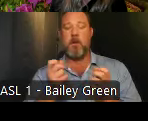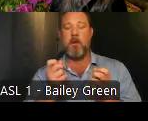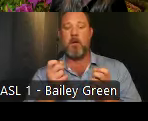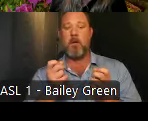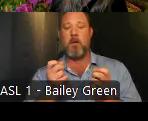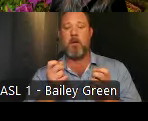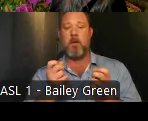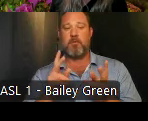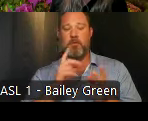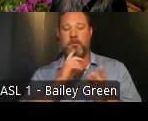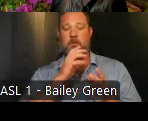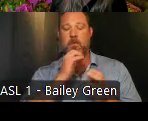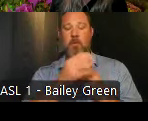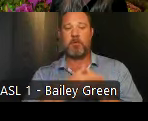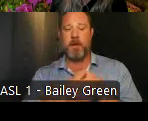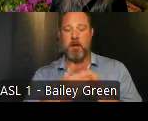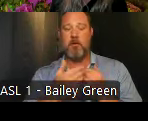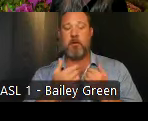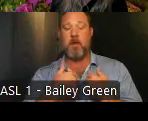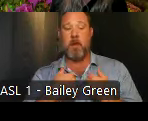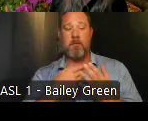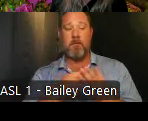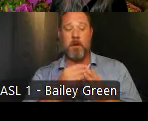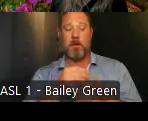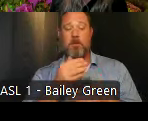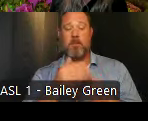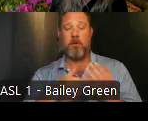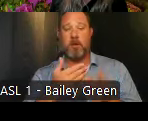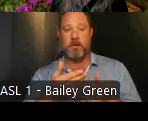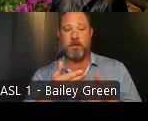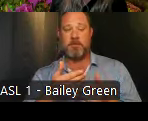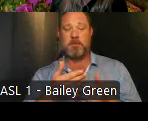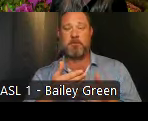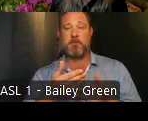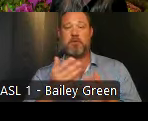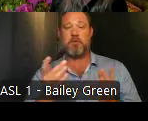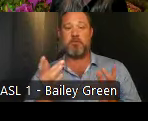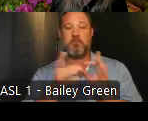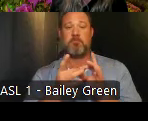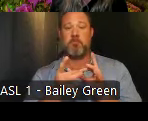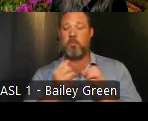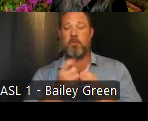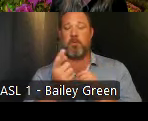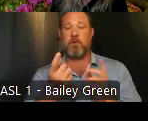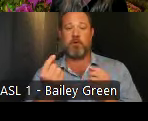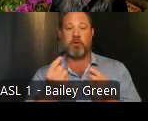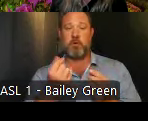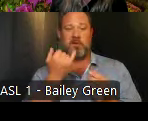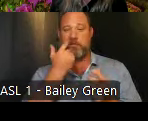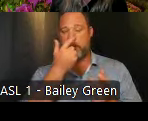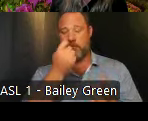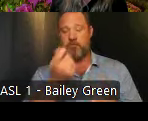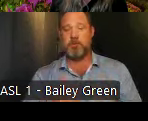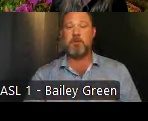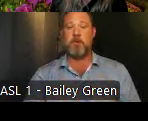opportunity for the Orange County people, since they have money in this process, to tag along with anything you're doing, if it has any interest to